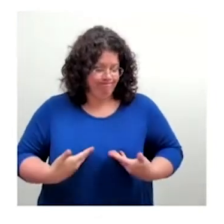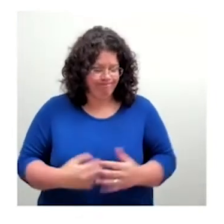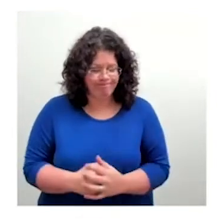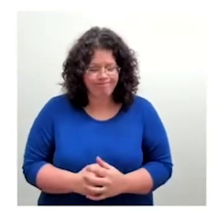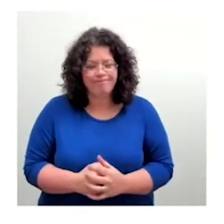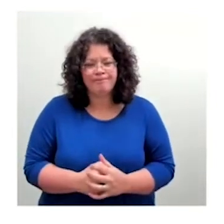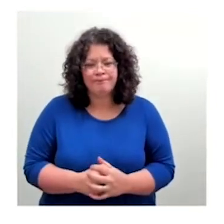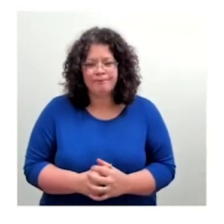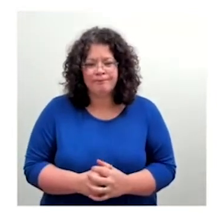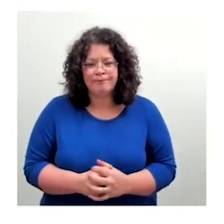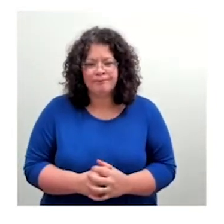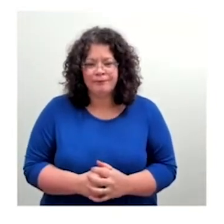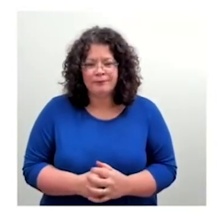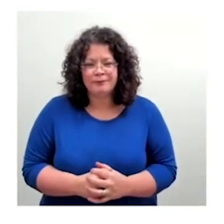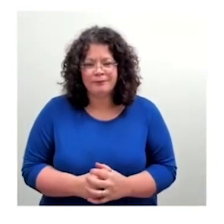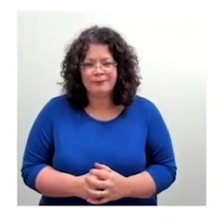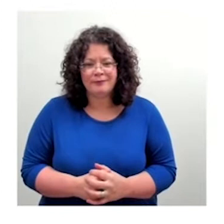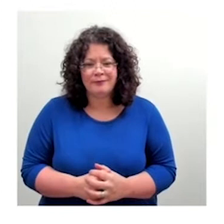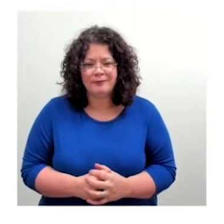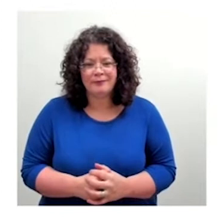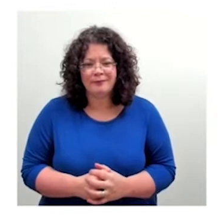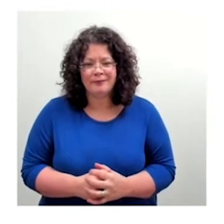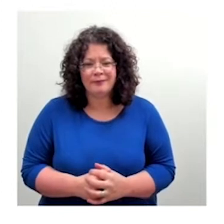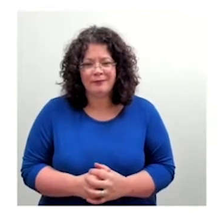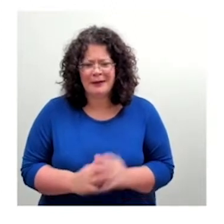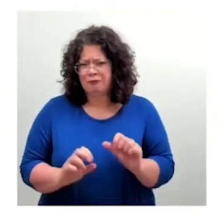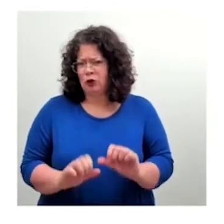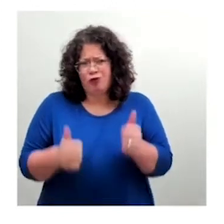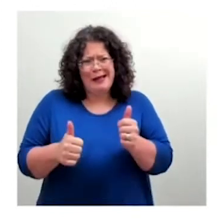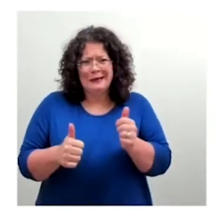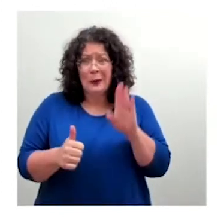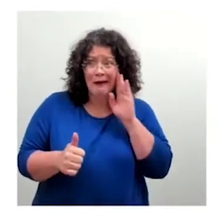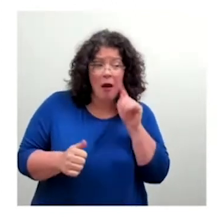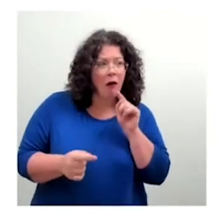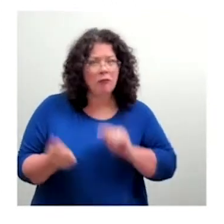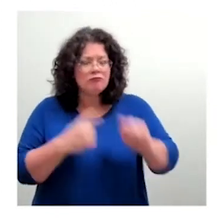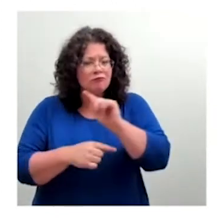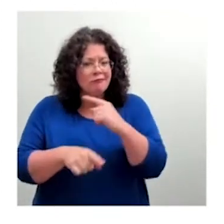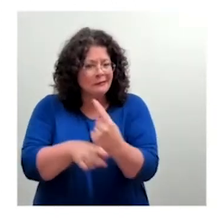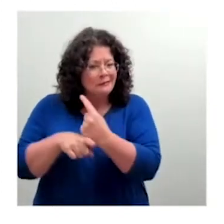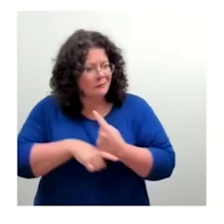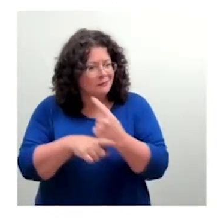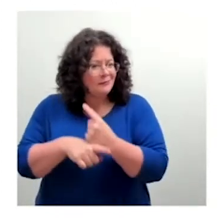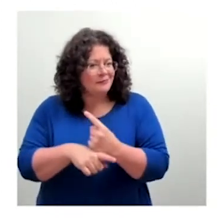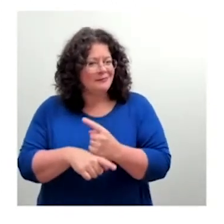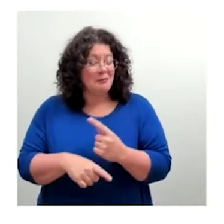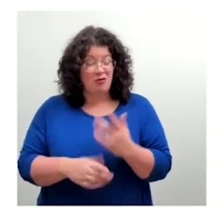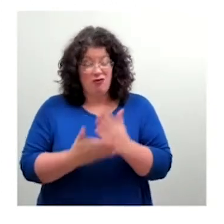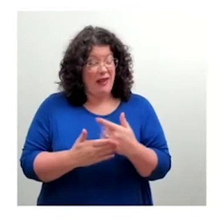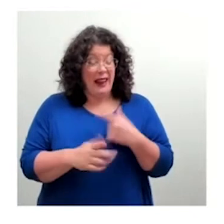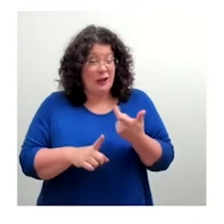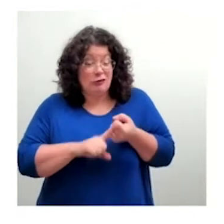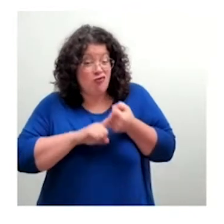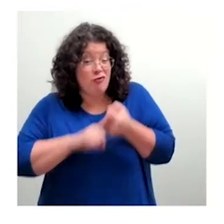could probably really just reinforce a lot of the points that have been made, but I guess from the kind of that supplier technology